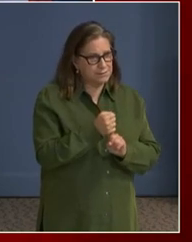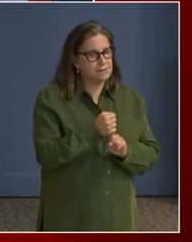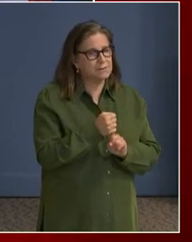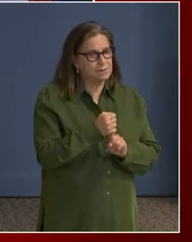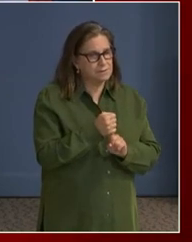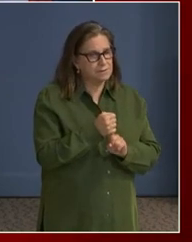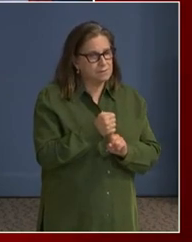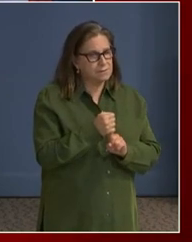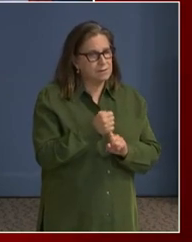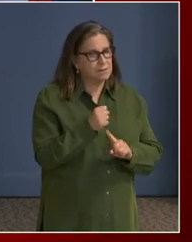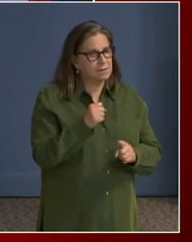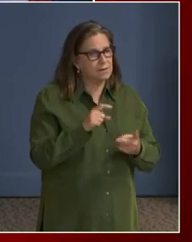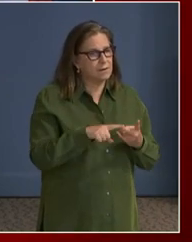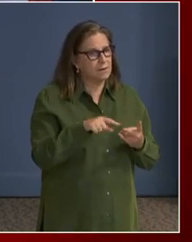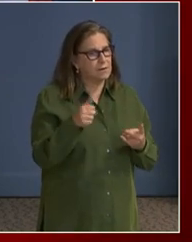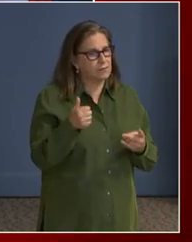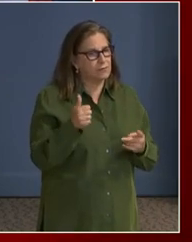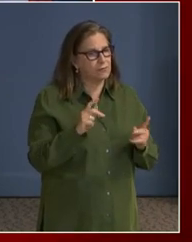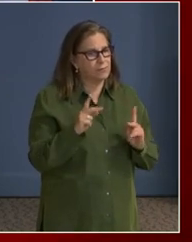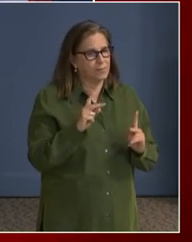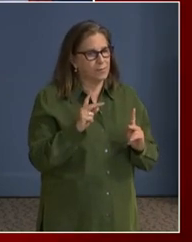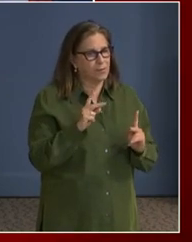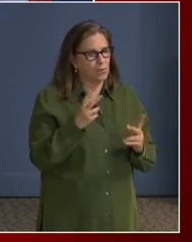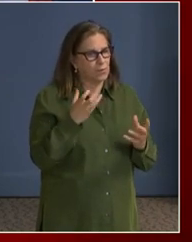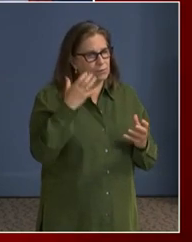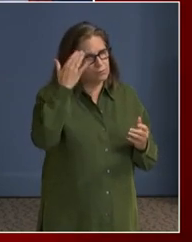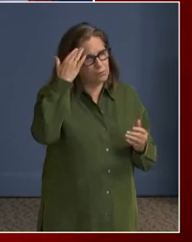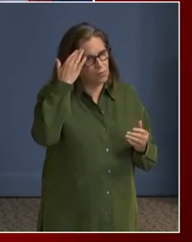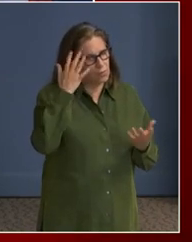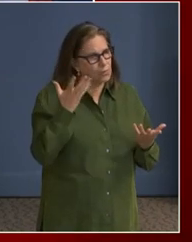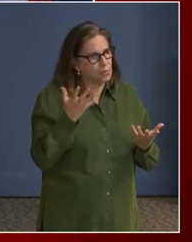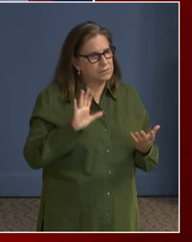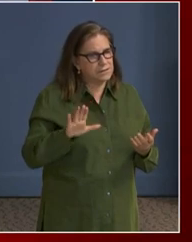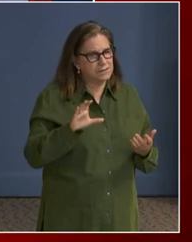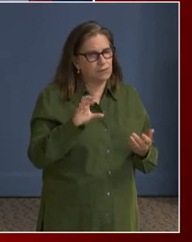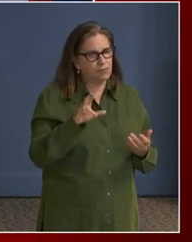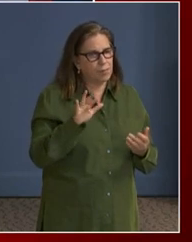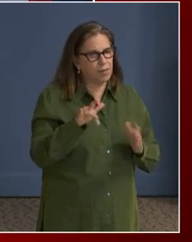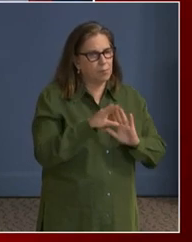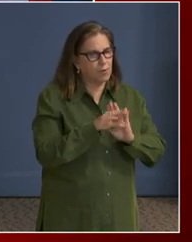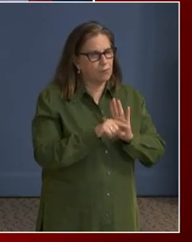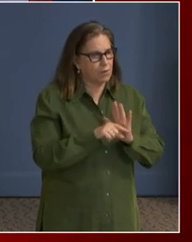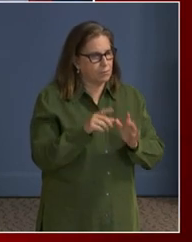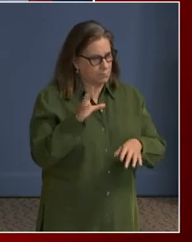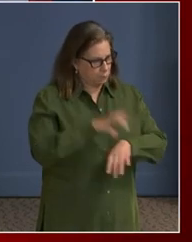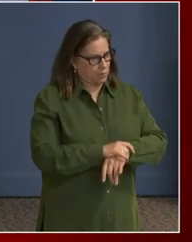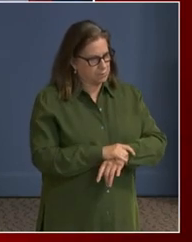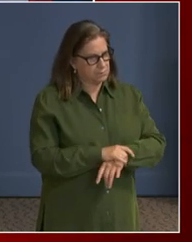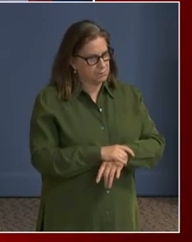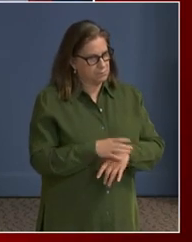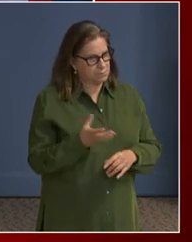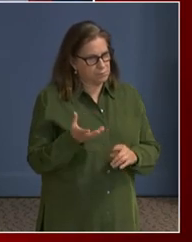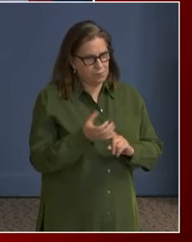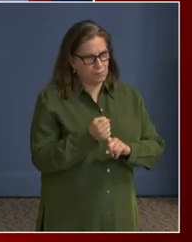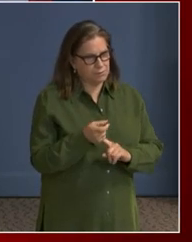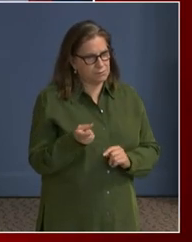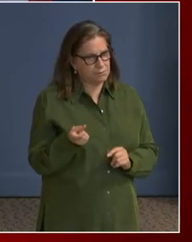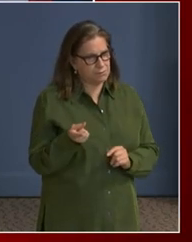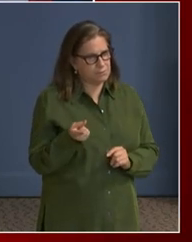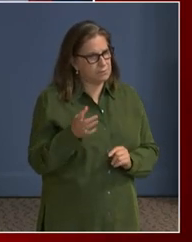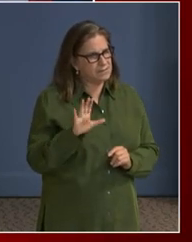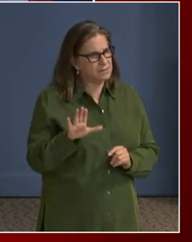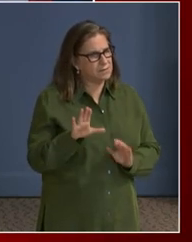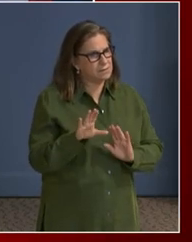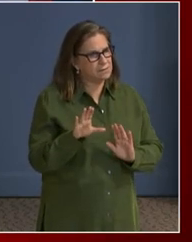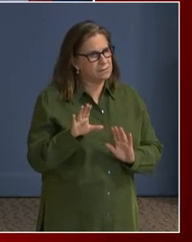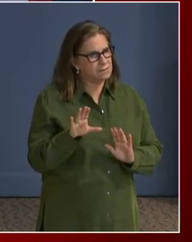were asking about his criminal background, saying that they could only find one arrest. How extensive was his background? I thought you were telling us they